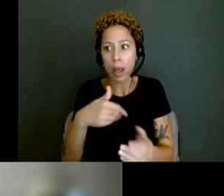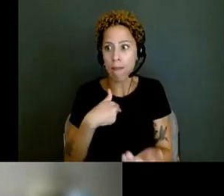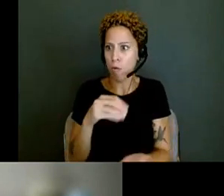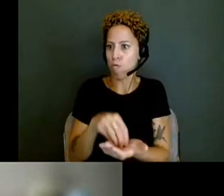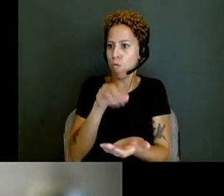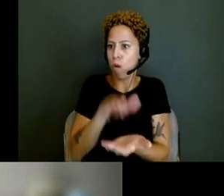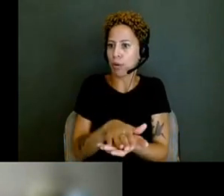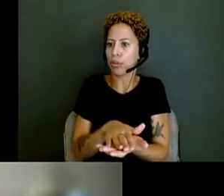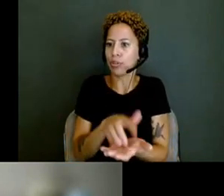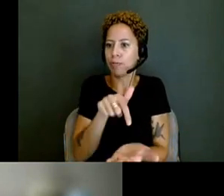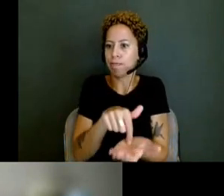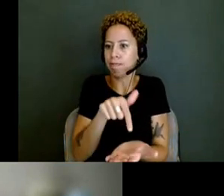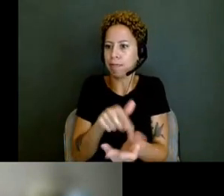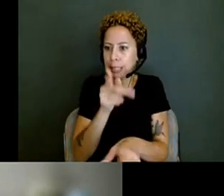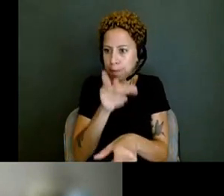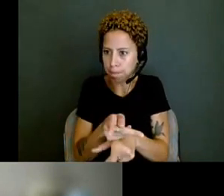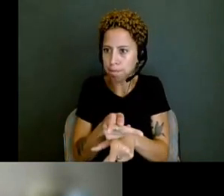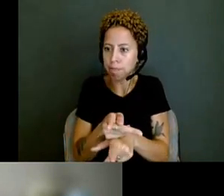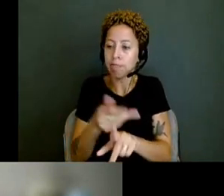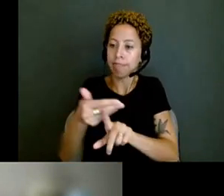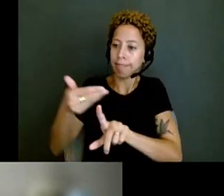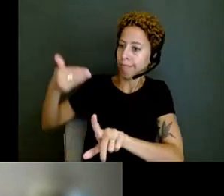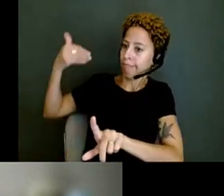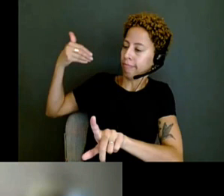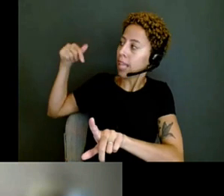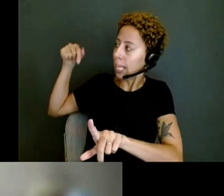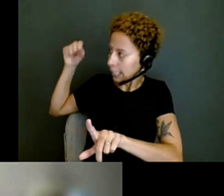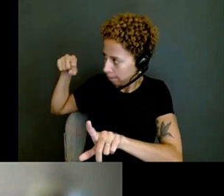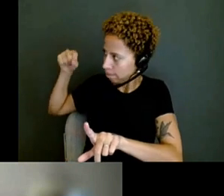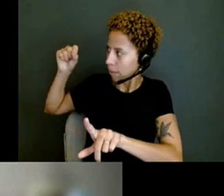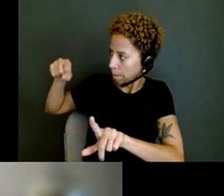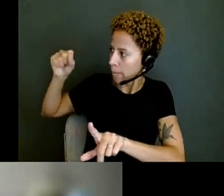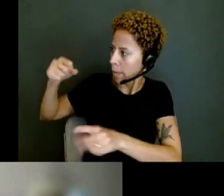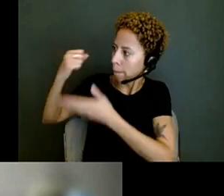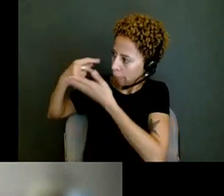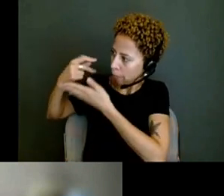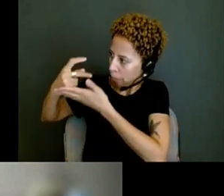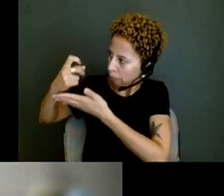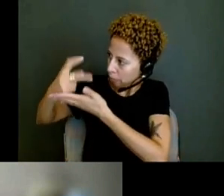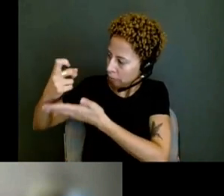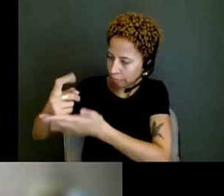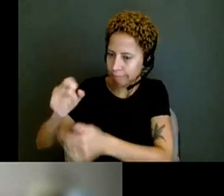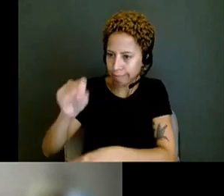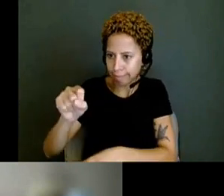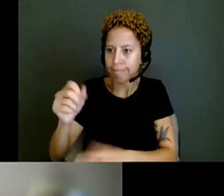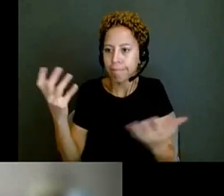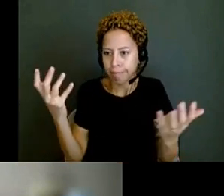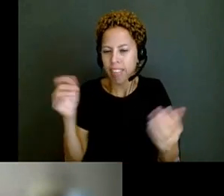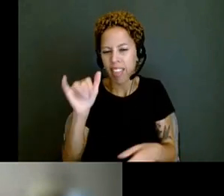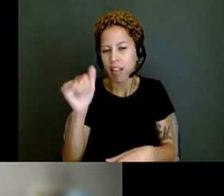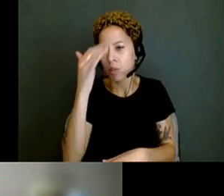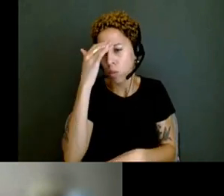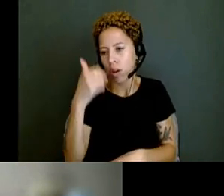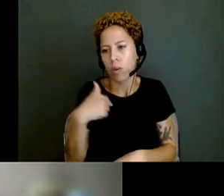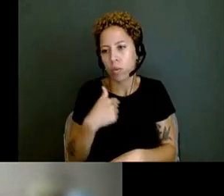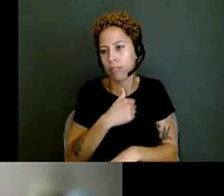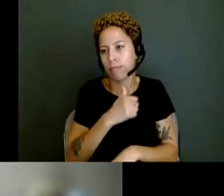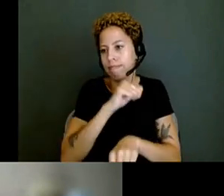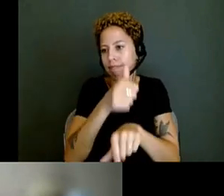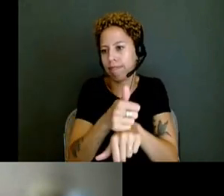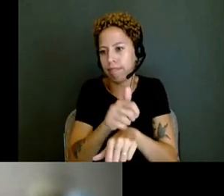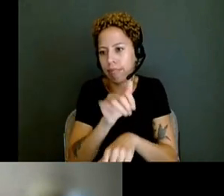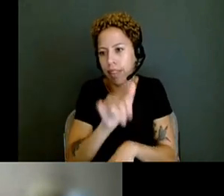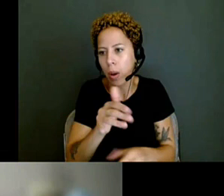they've got to be able to go back and say, yes, we did. Yes, we did. Yes, we did. So this is why we do this stuff. So